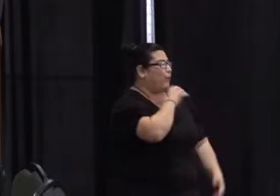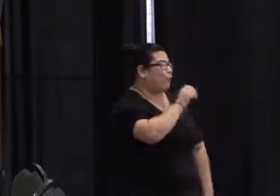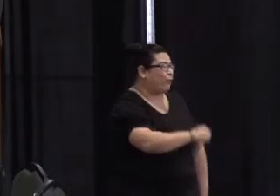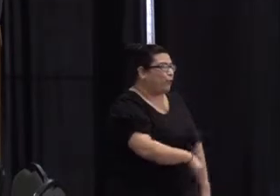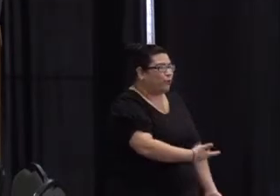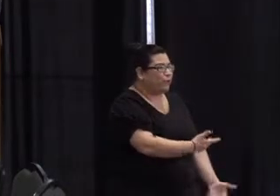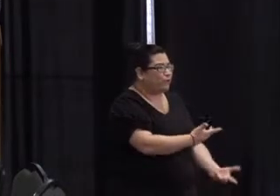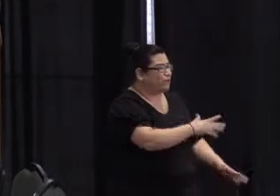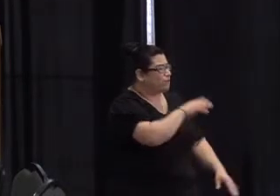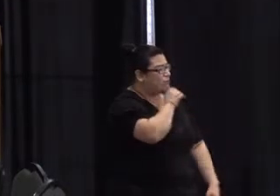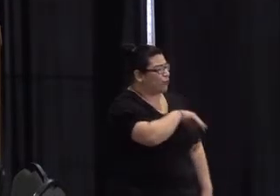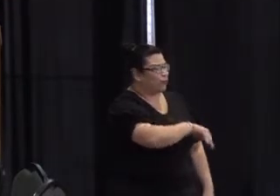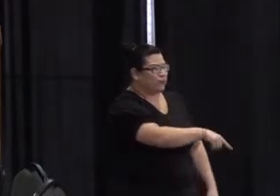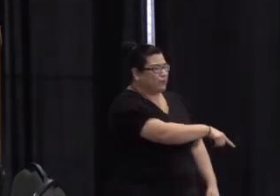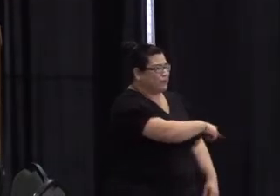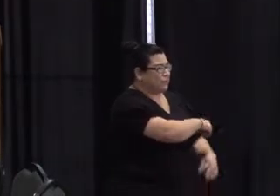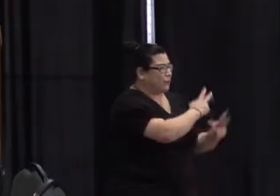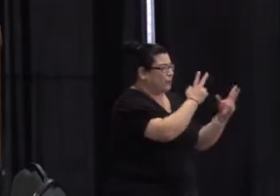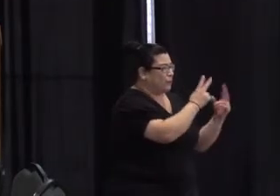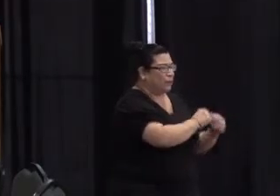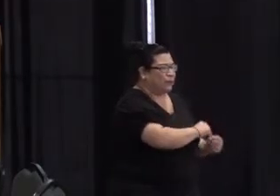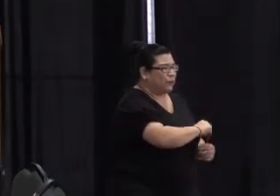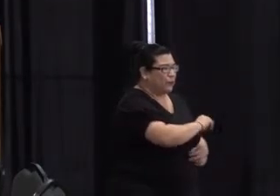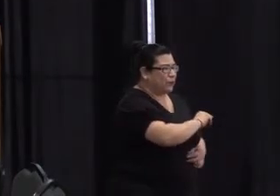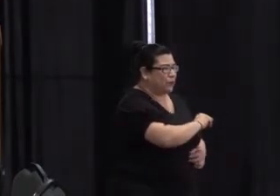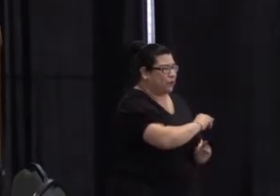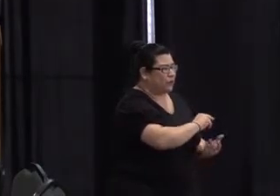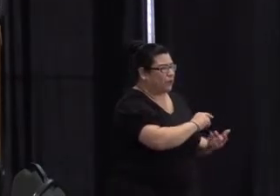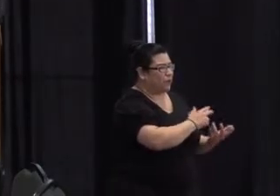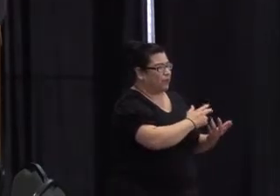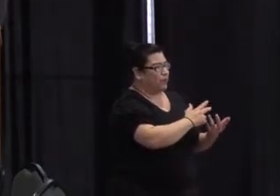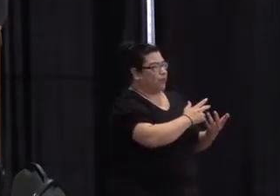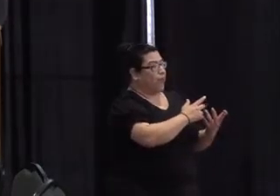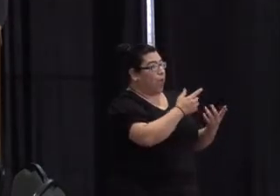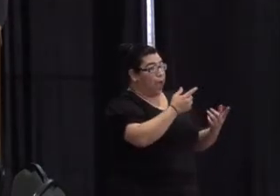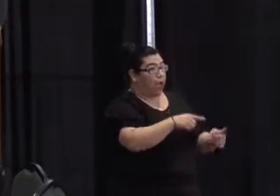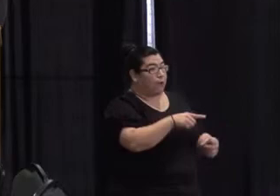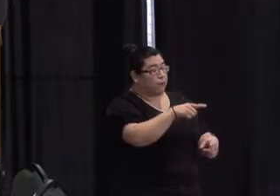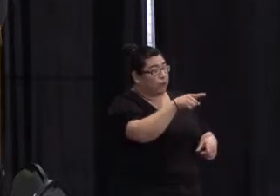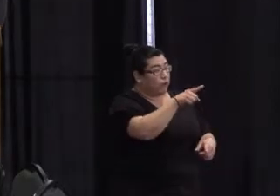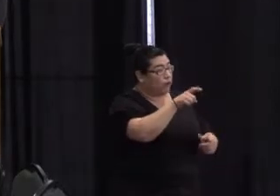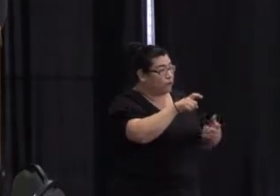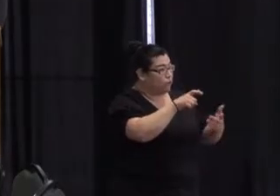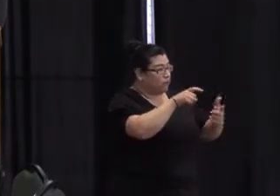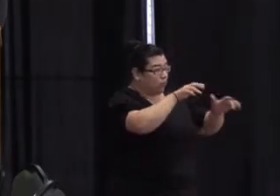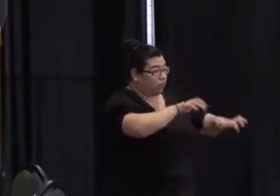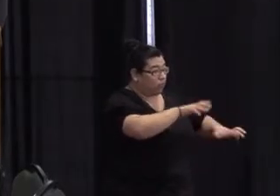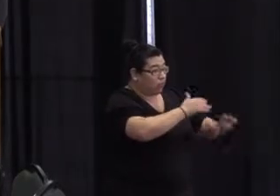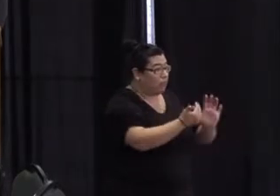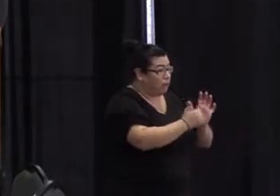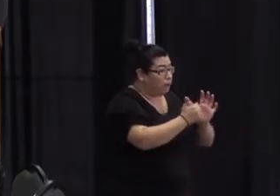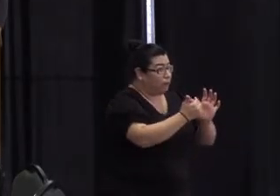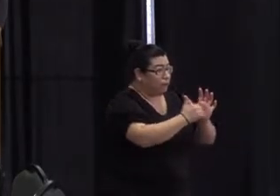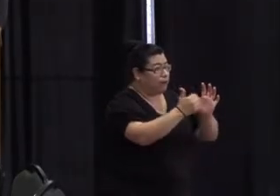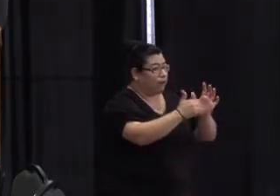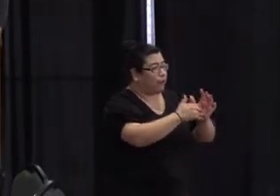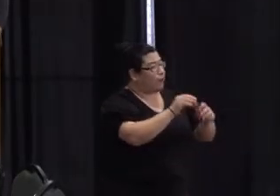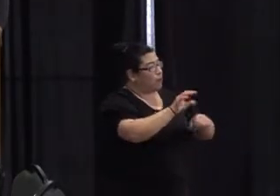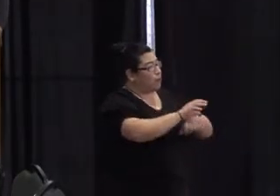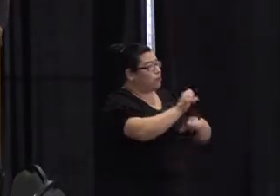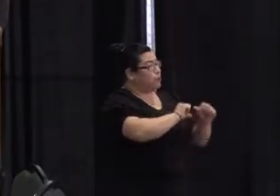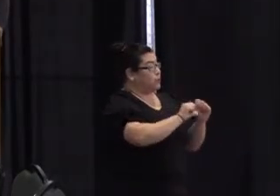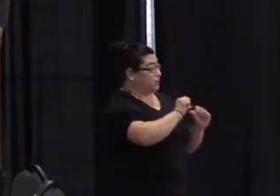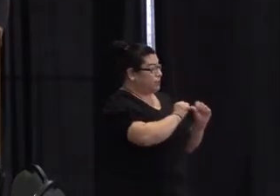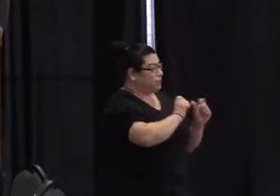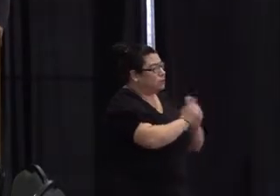I don't envy anyone who has to write in the field of information technology and then wait for 3